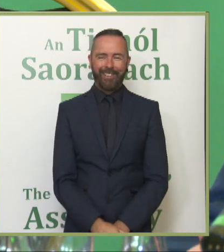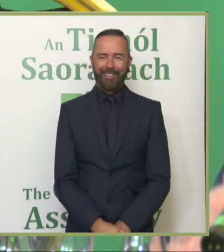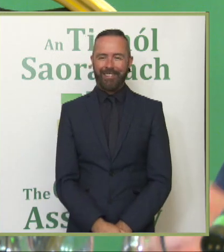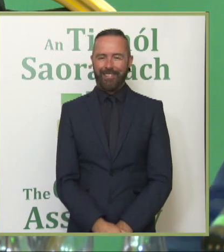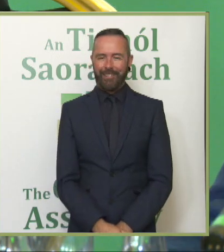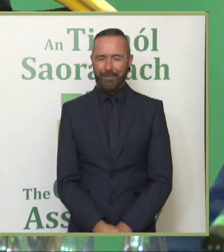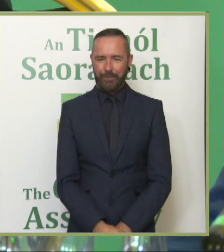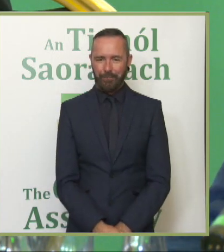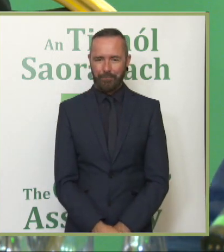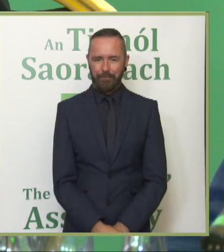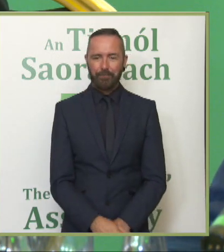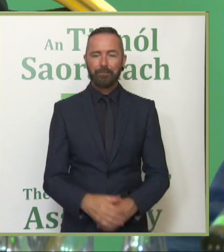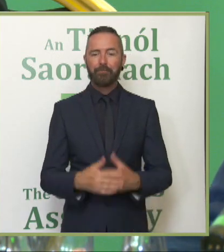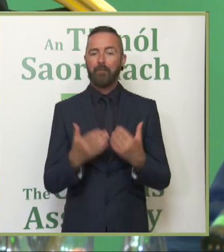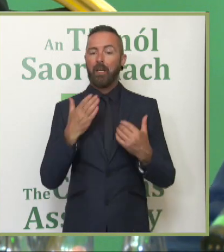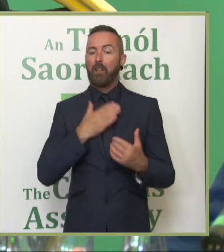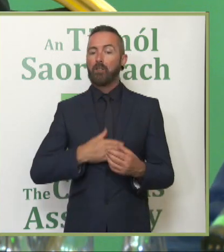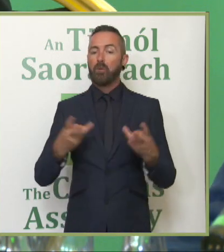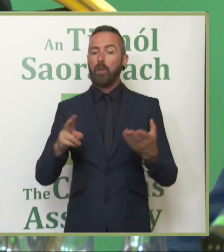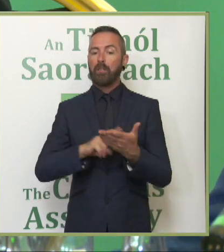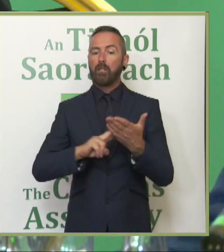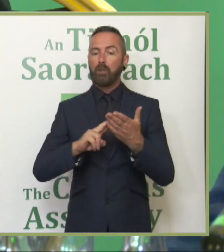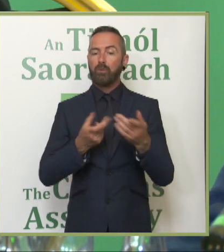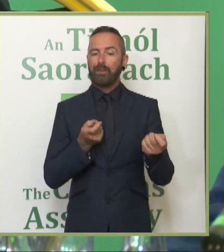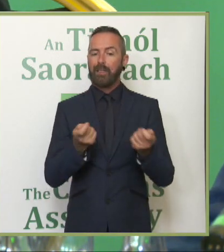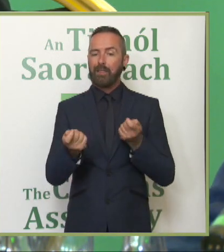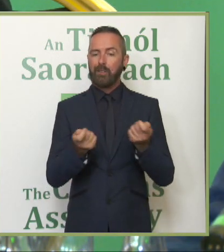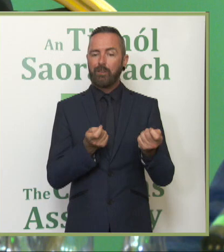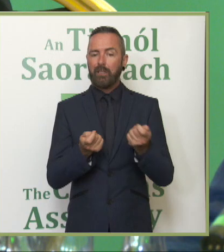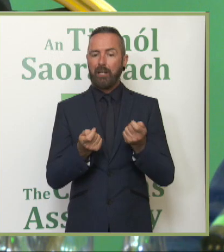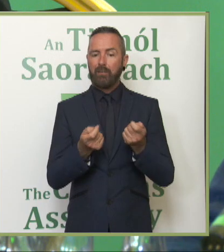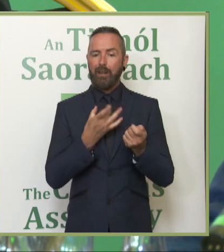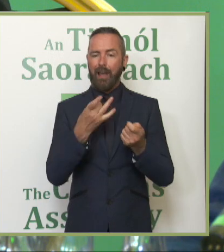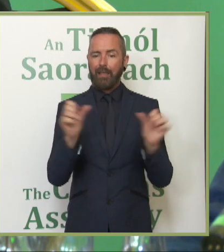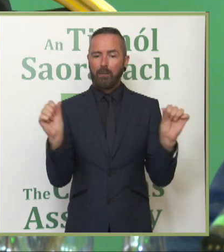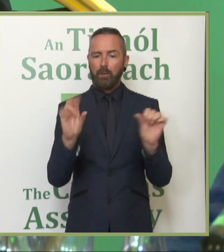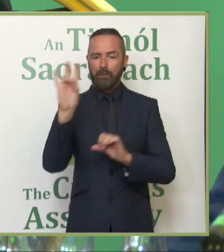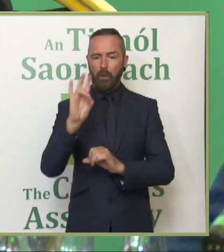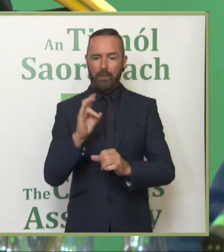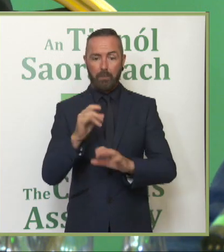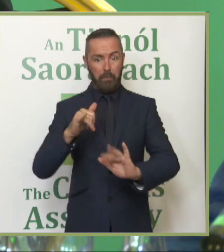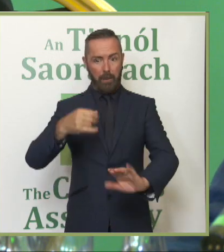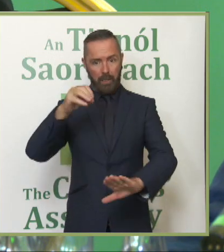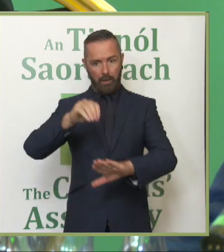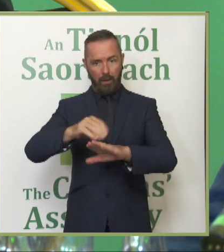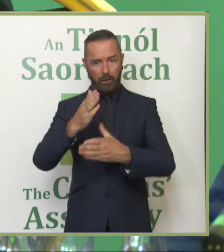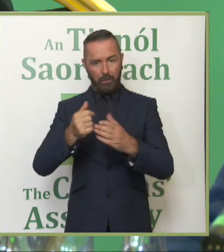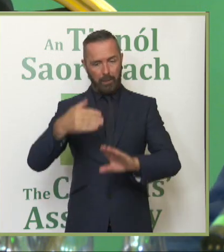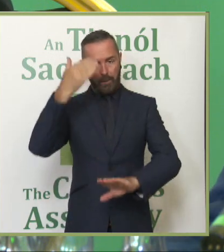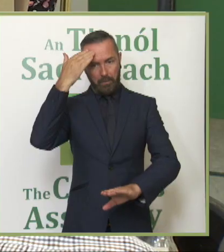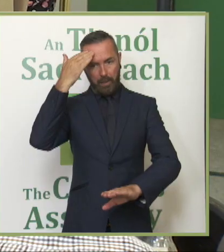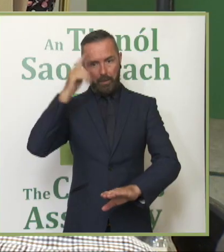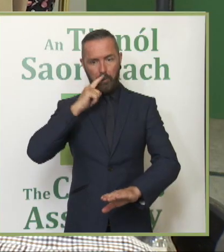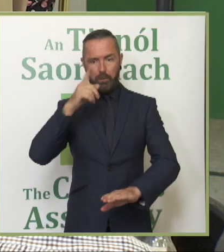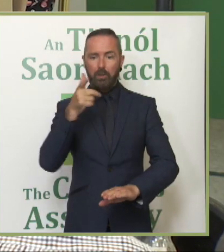I just use the chair's prerogative and just ask a very brief question that might be on some people's minds, but you referenced, Ben,